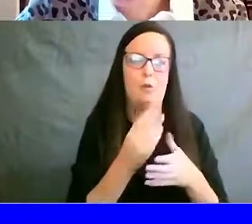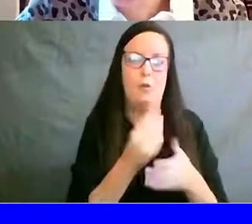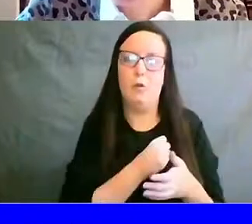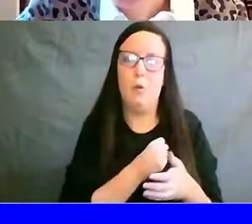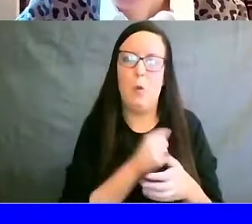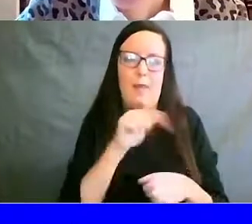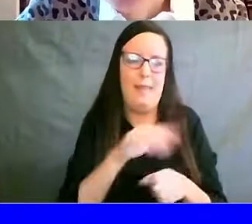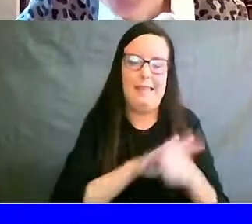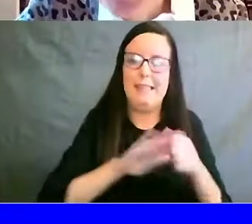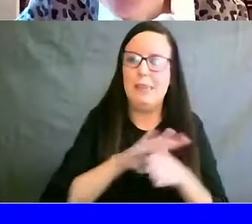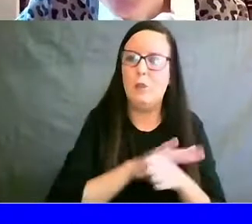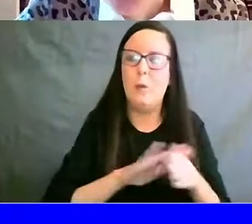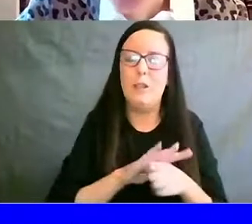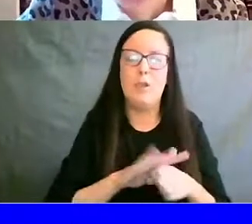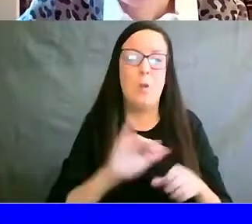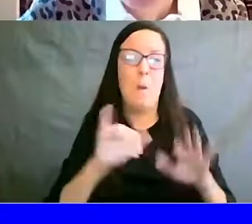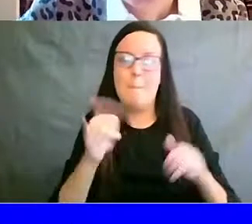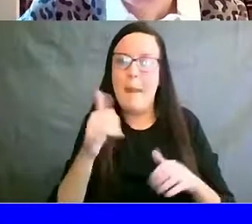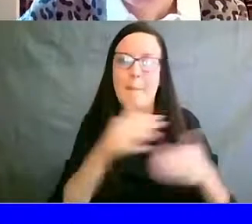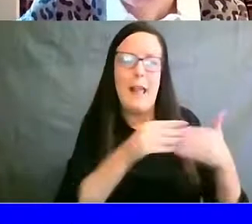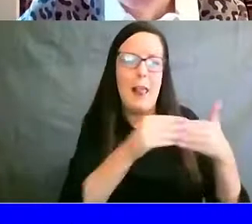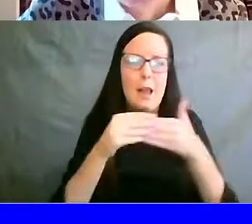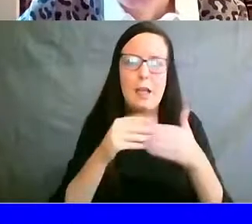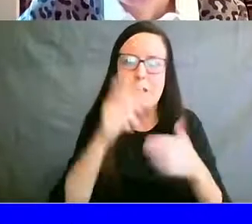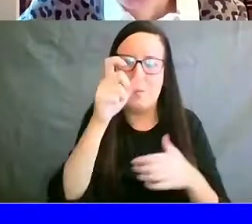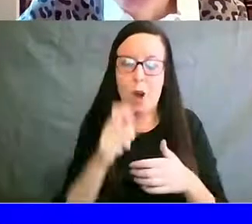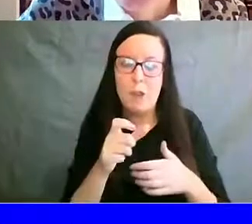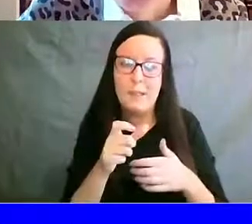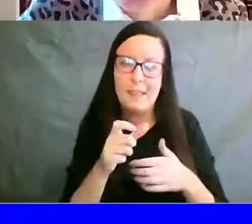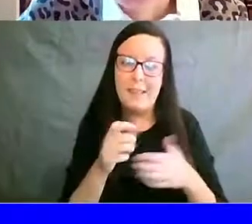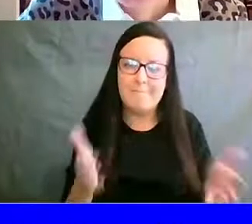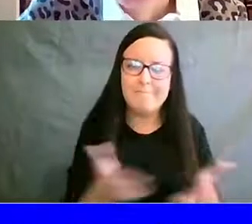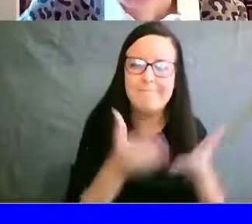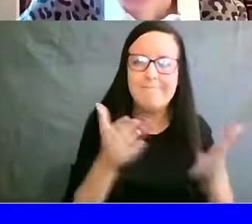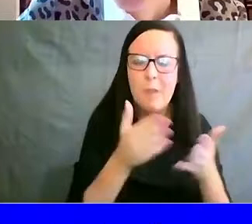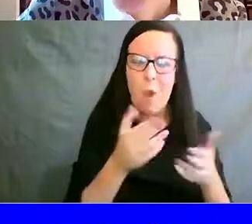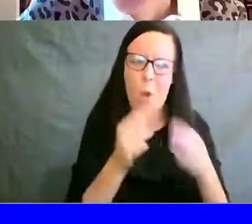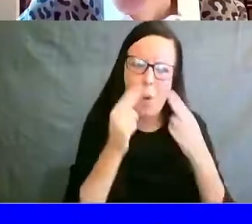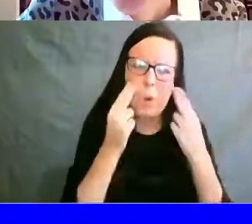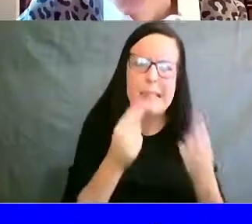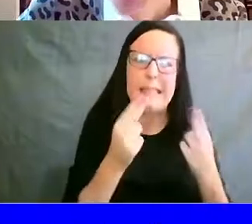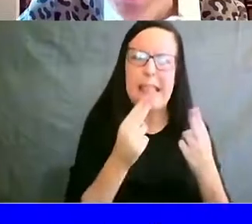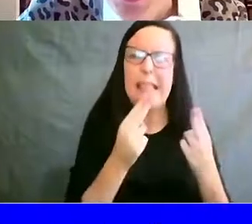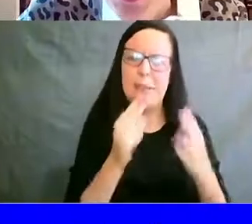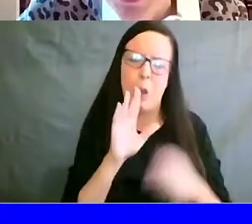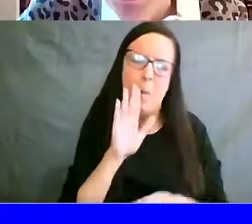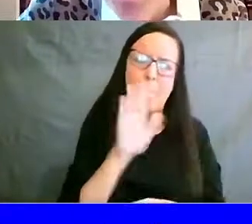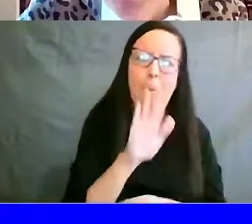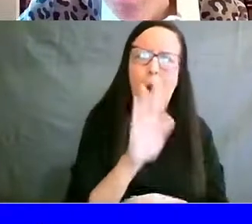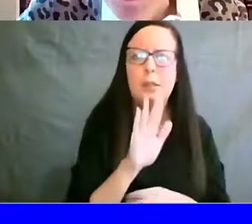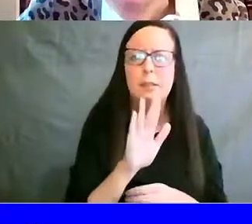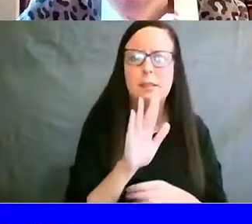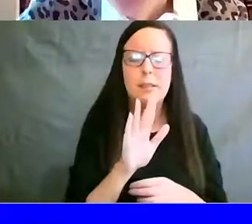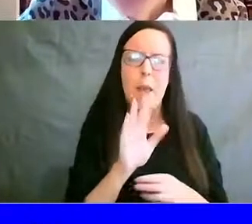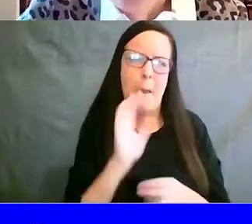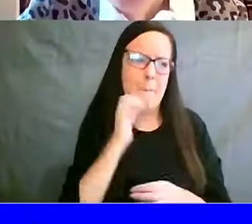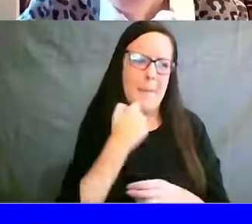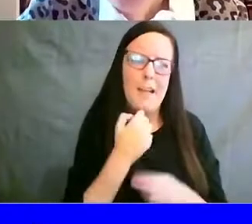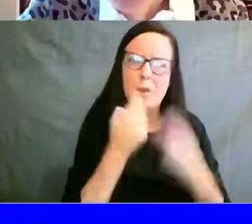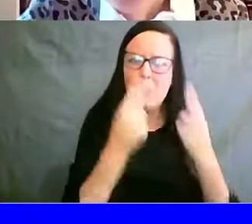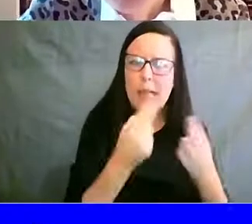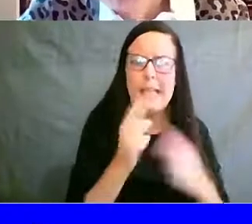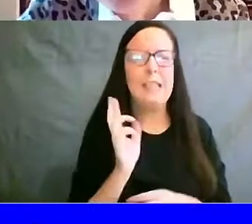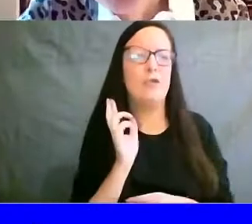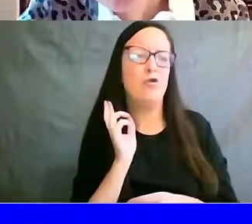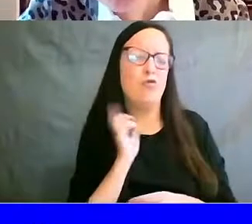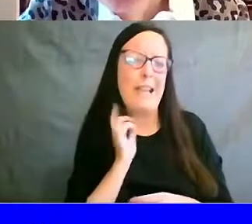include leading a person to believe that entering into that arrangement is necessary in order to secure residential care. There's an offence